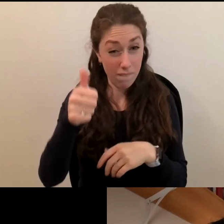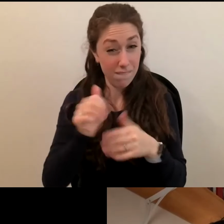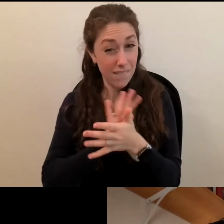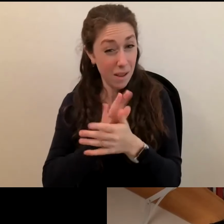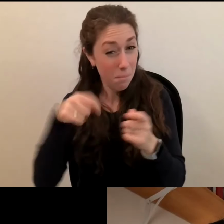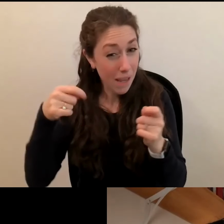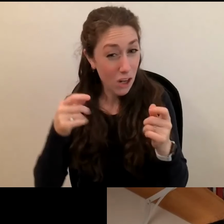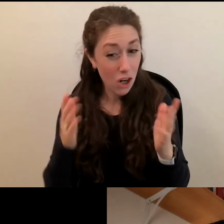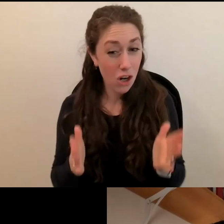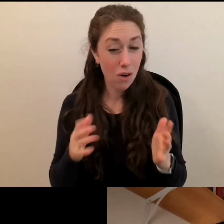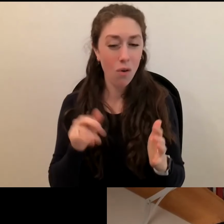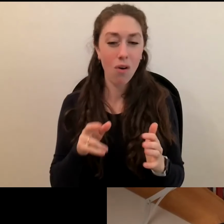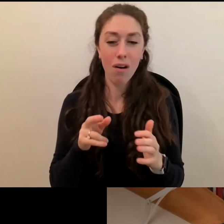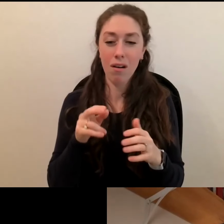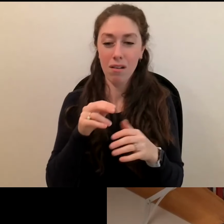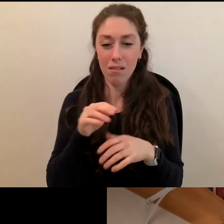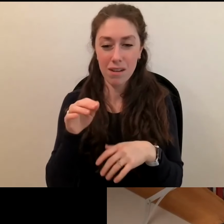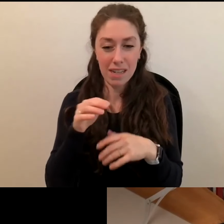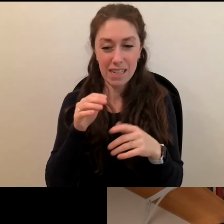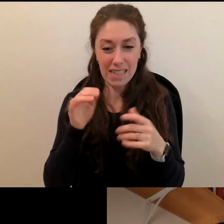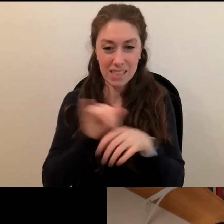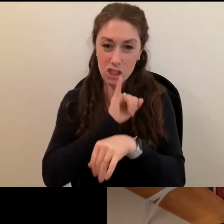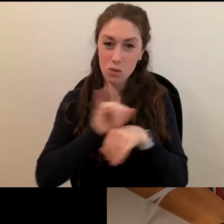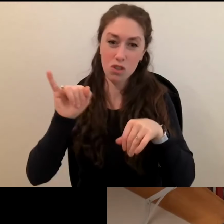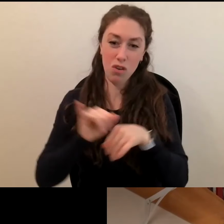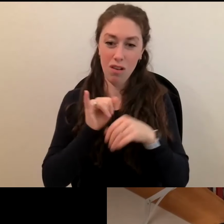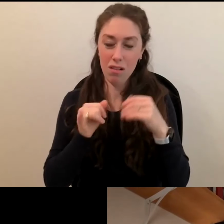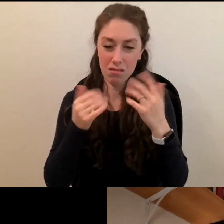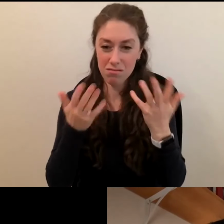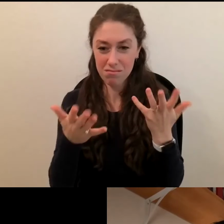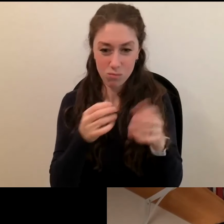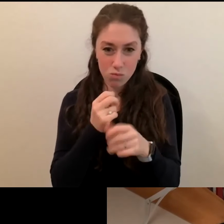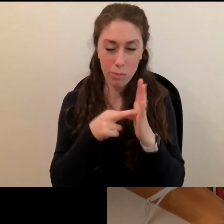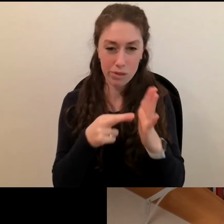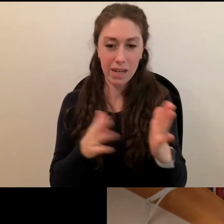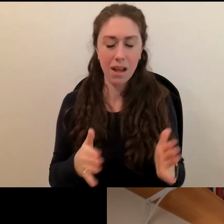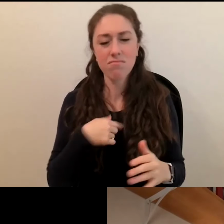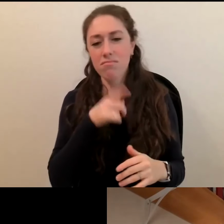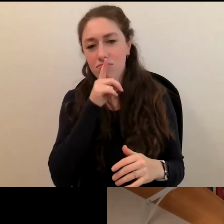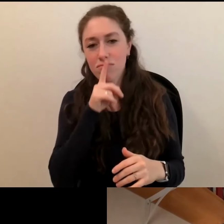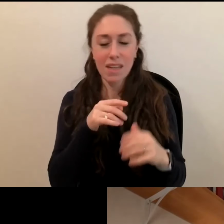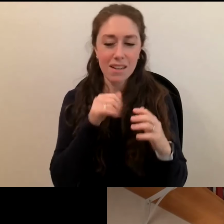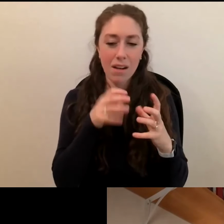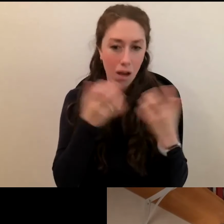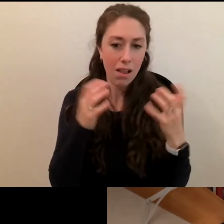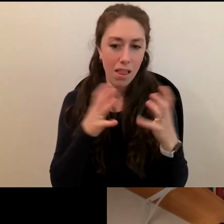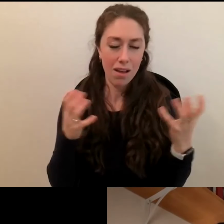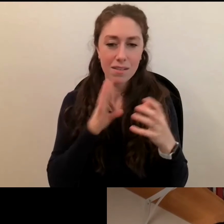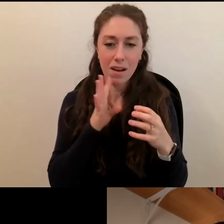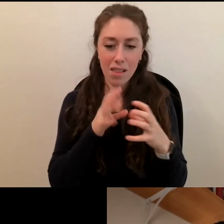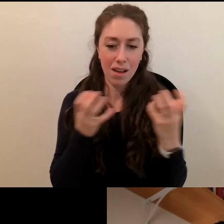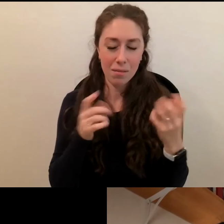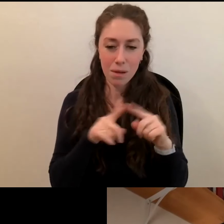an institutional representative? So I'm not going to speak too much. The conference is coming up. It's going to be April 15th